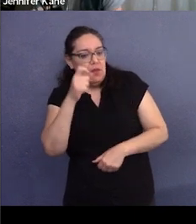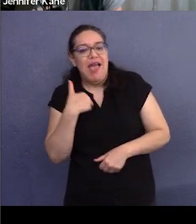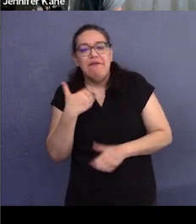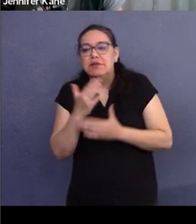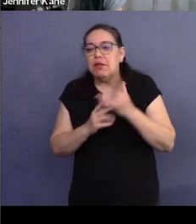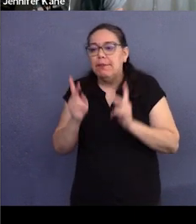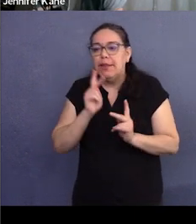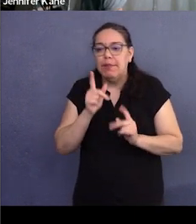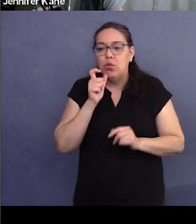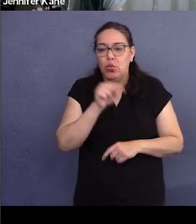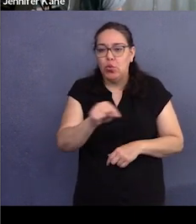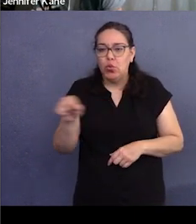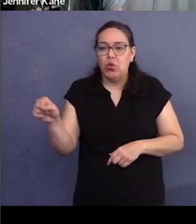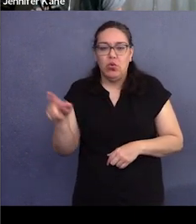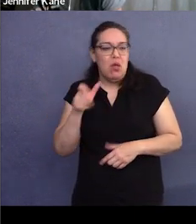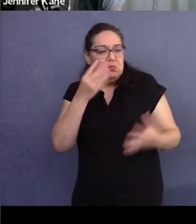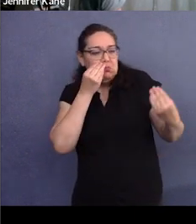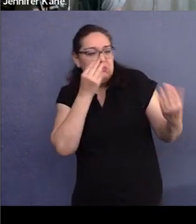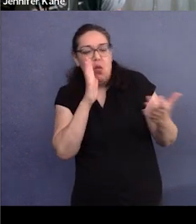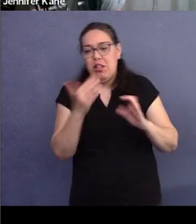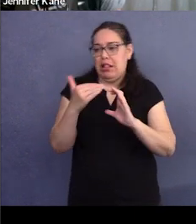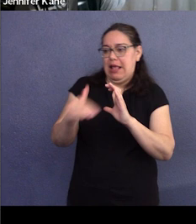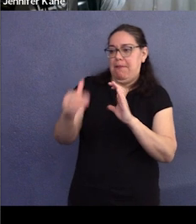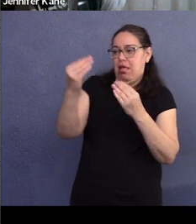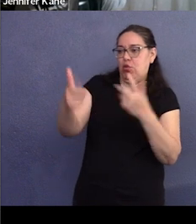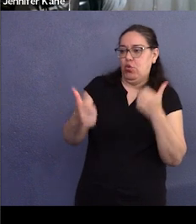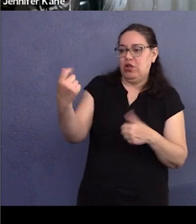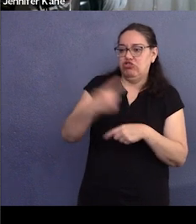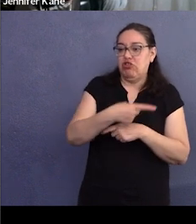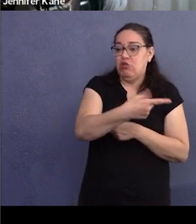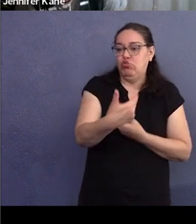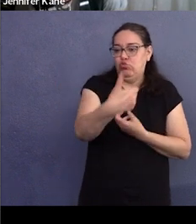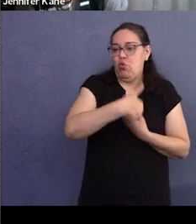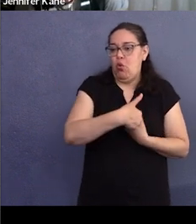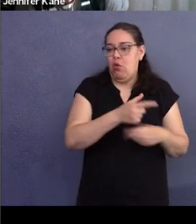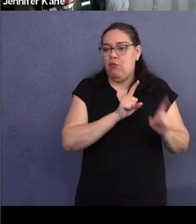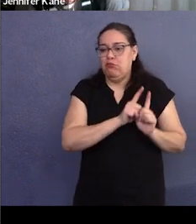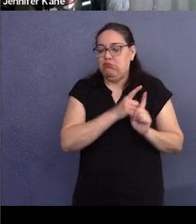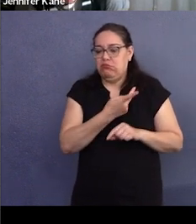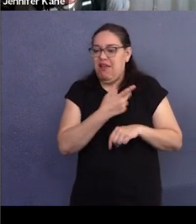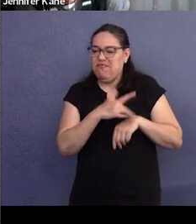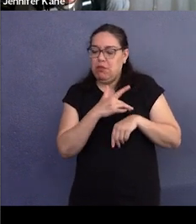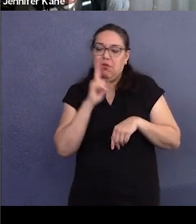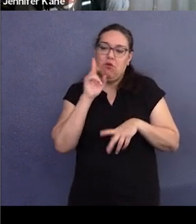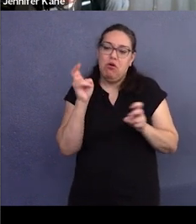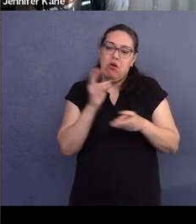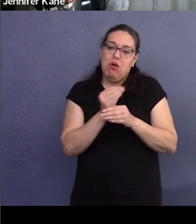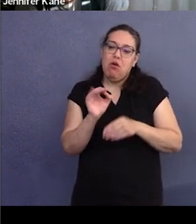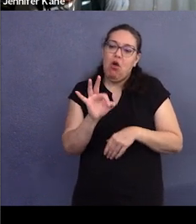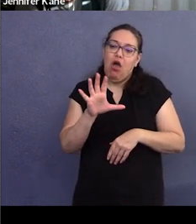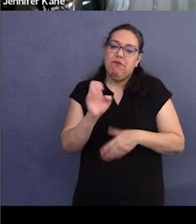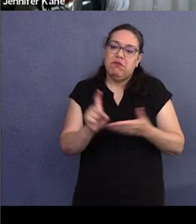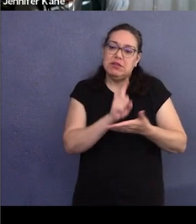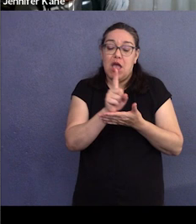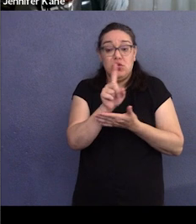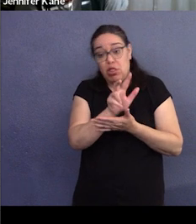this. I will let you know. I'll email all of you which day Andrea will be joining me for office hours. The next 3 weeks,